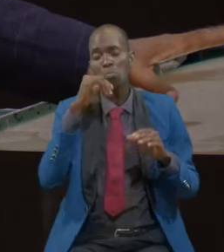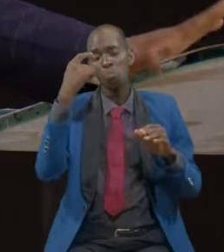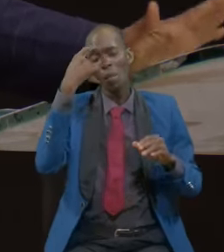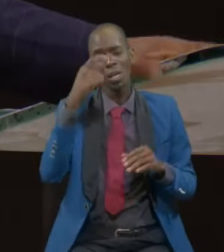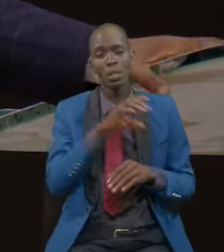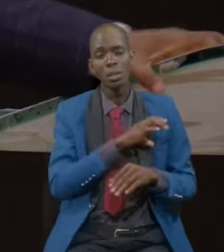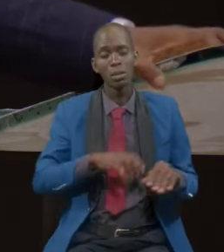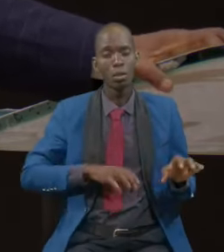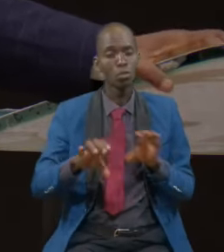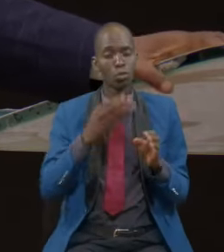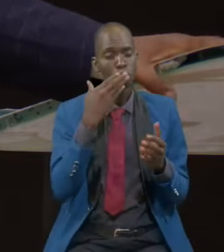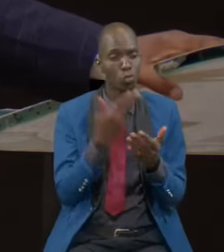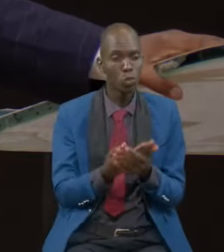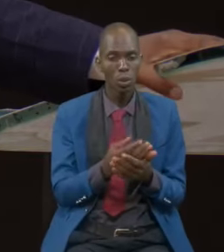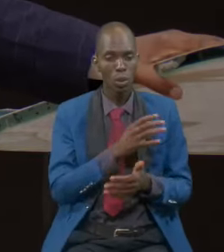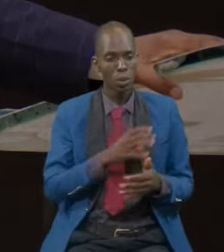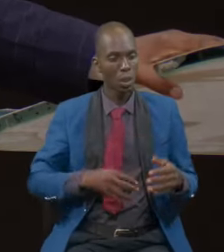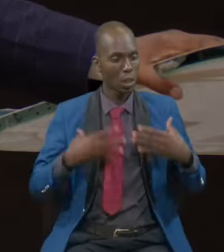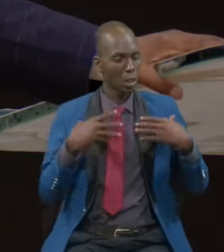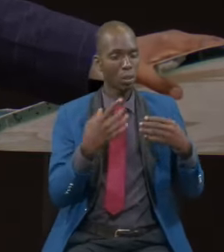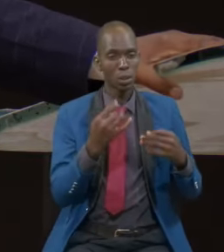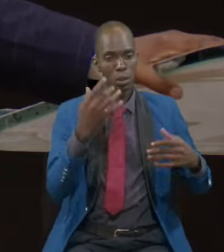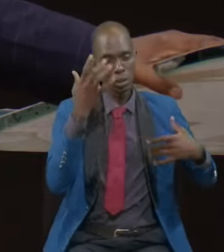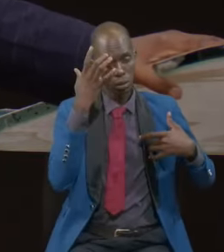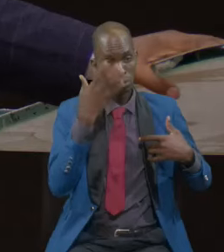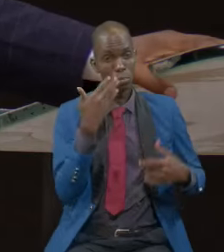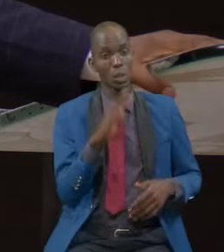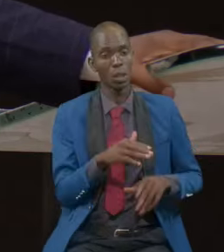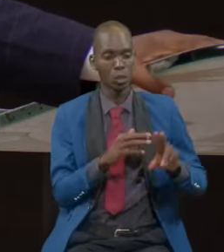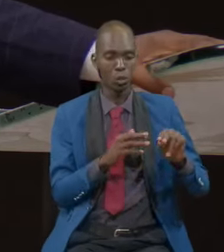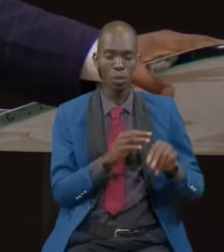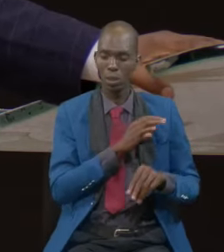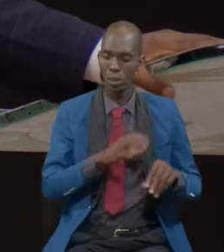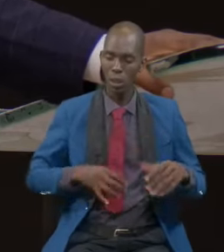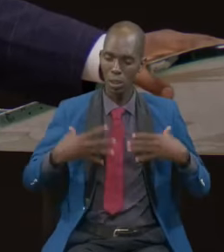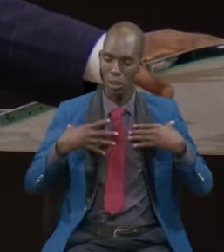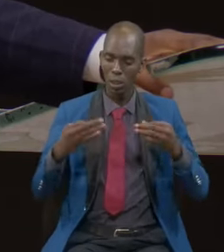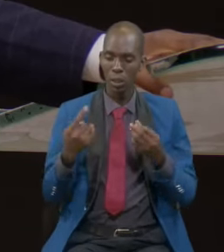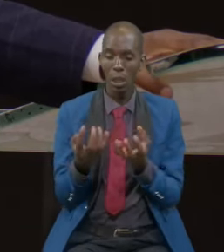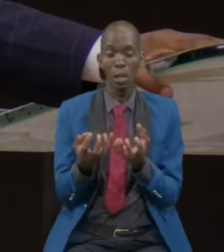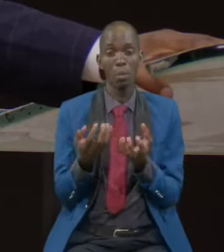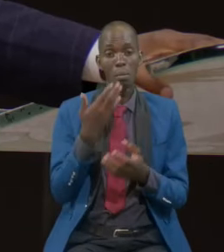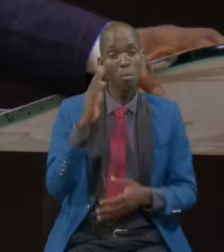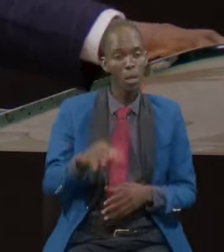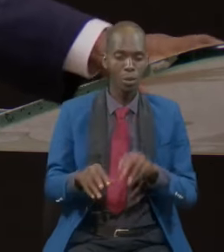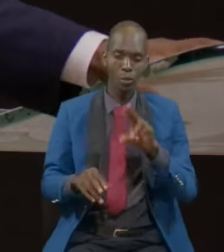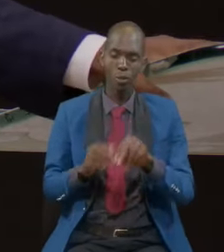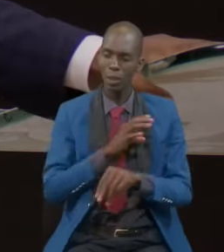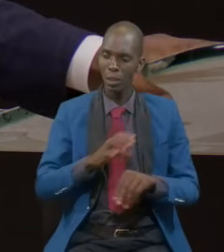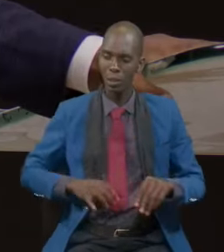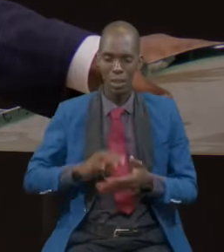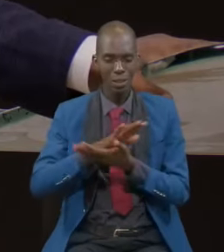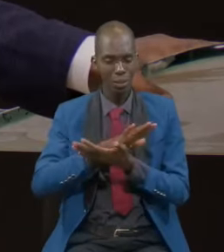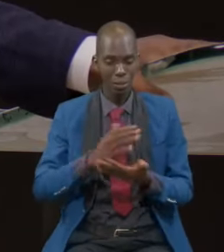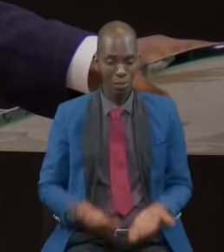doing. He healed the sick. He cleansed the lepers. He raised the dead. He